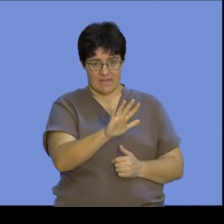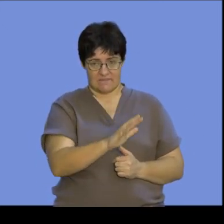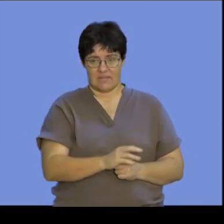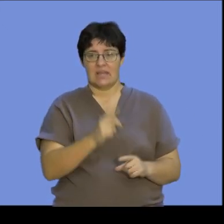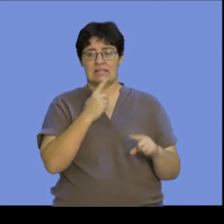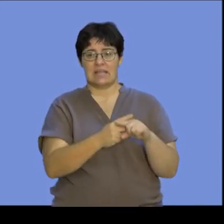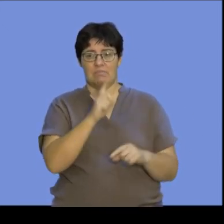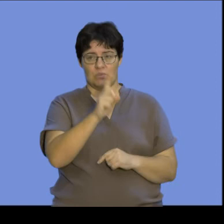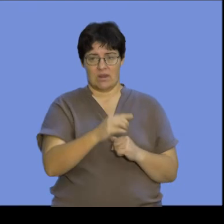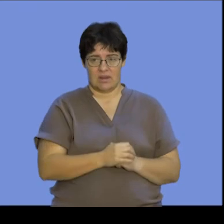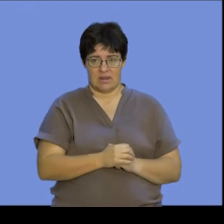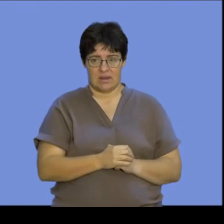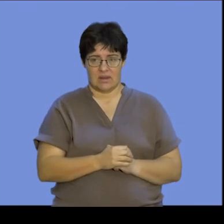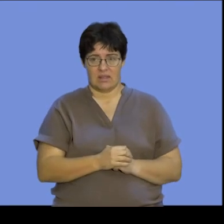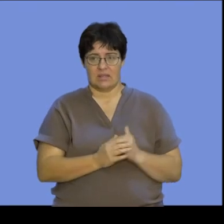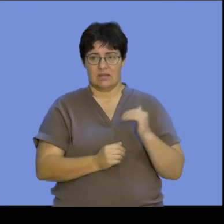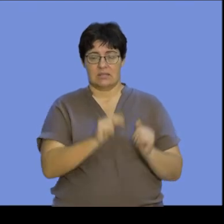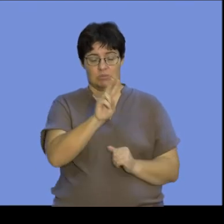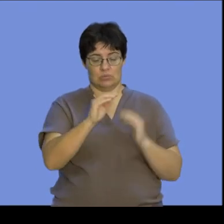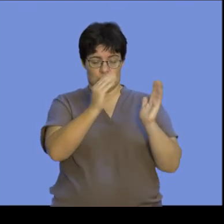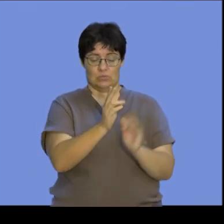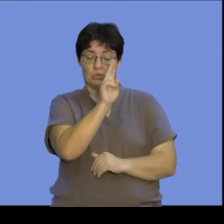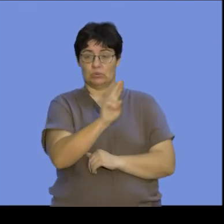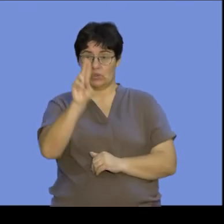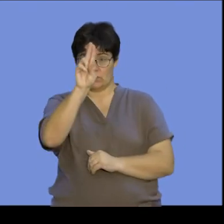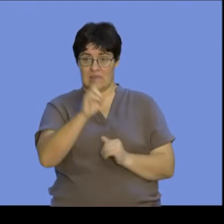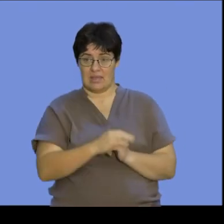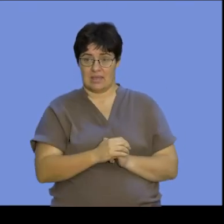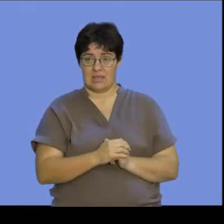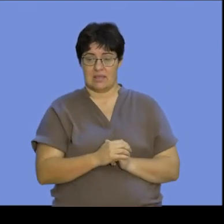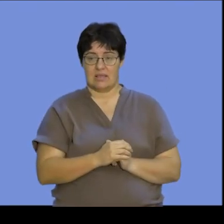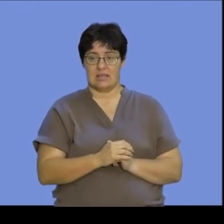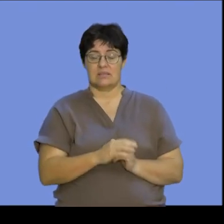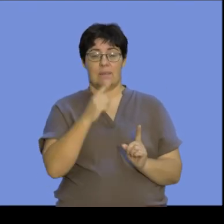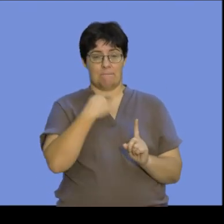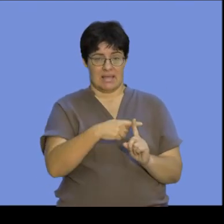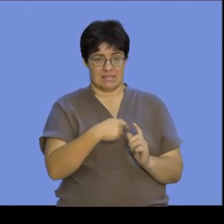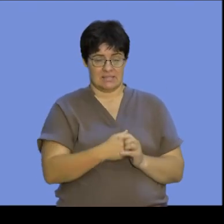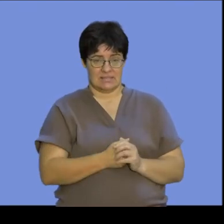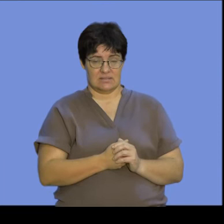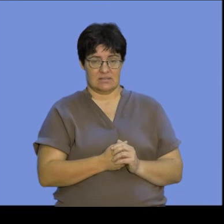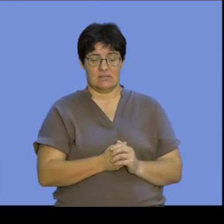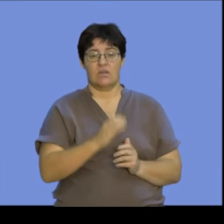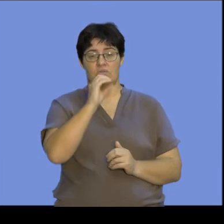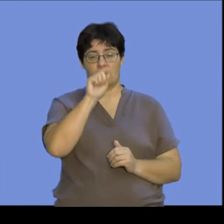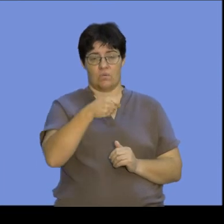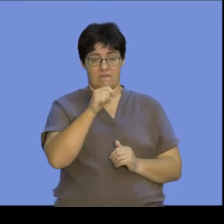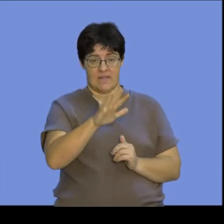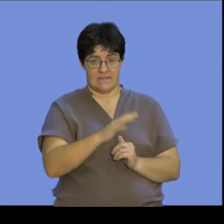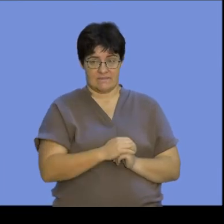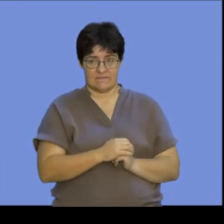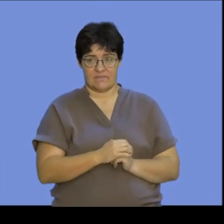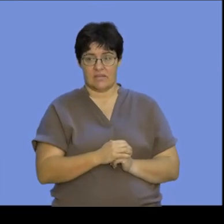1 times 2 squared plus 0.5